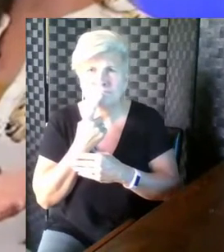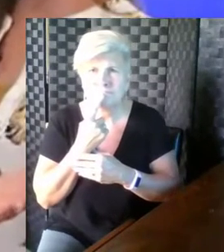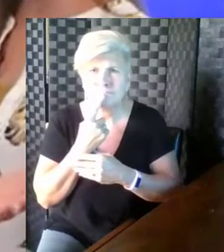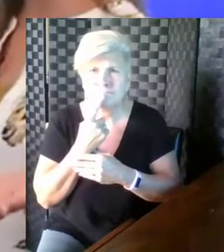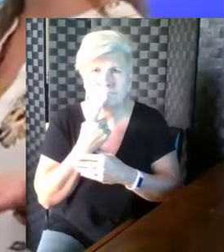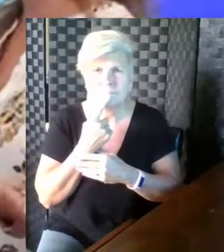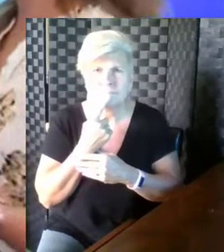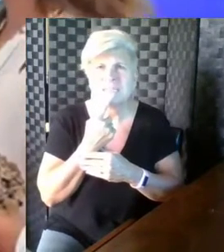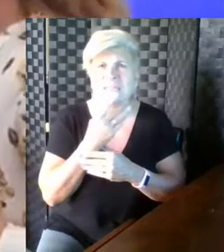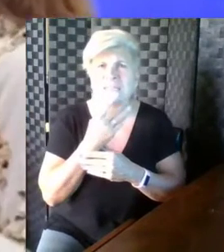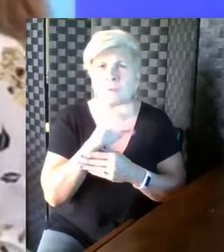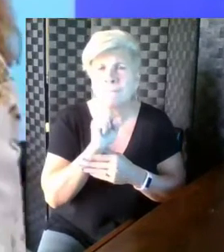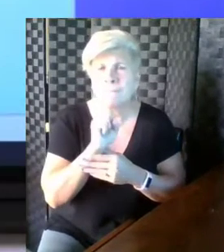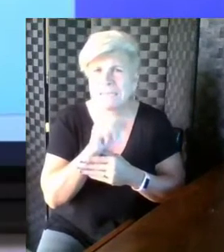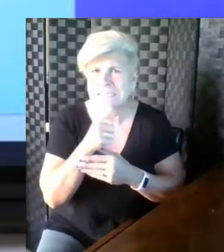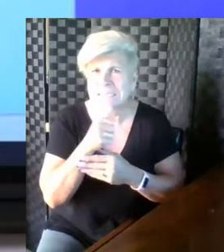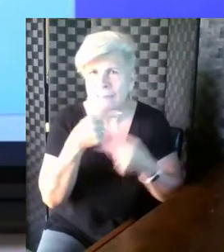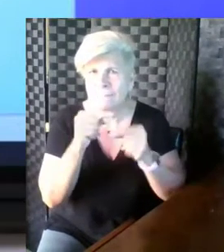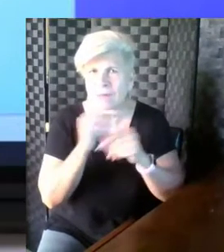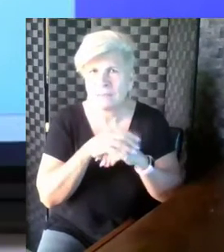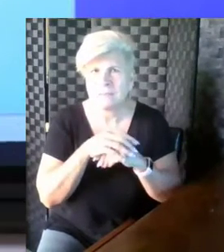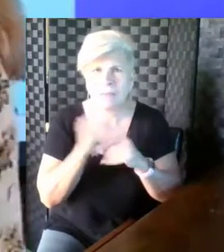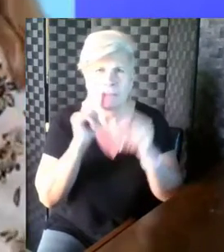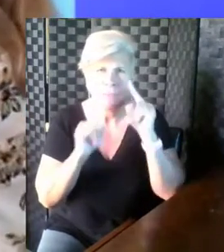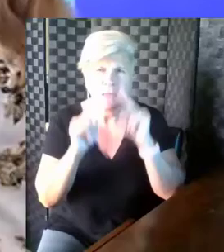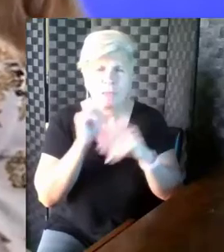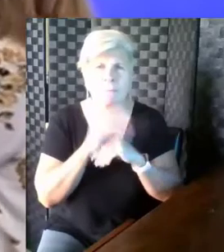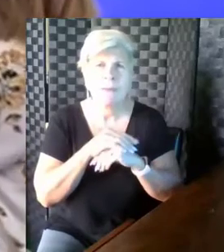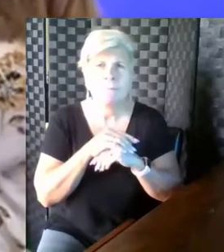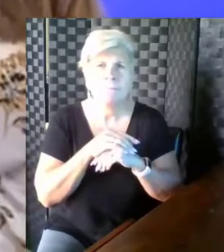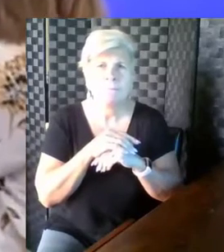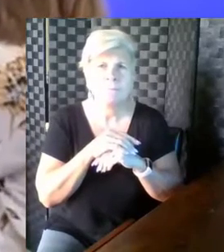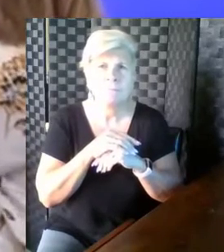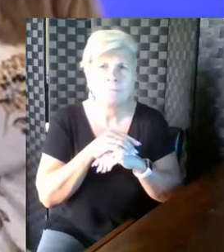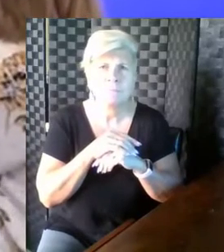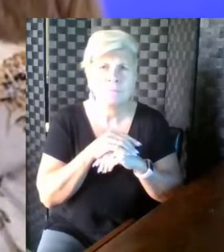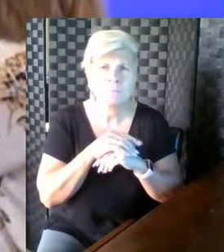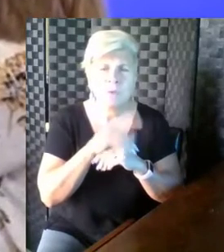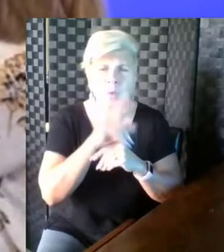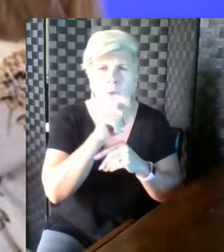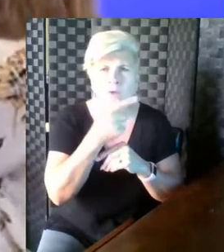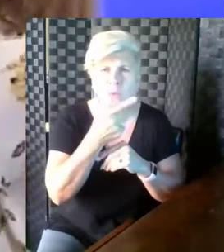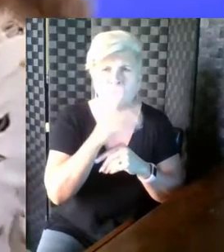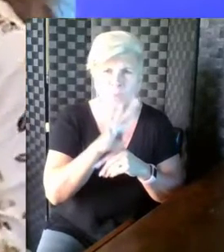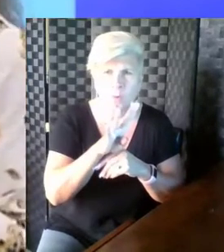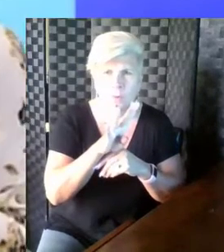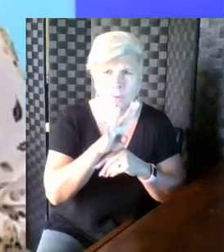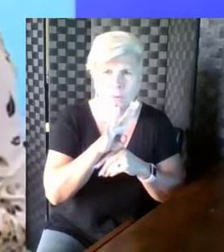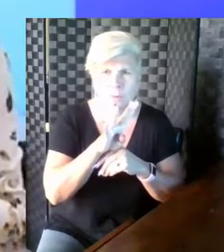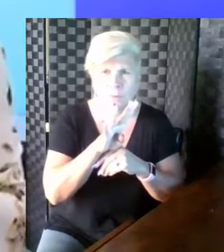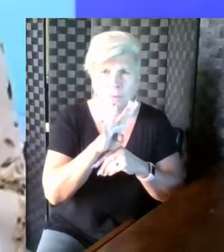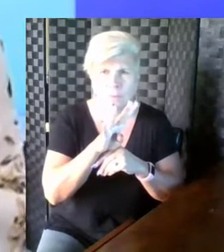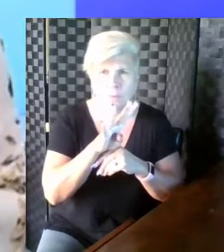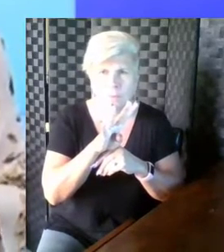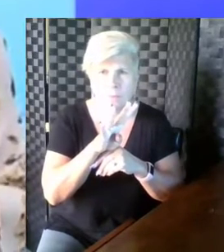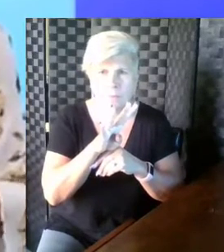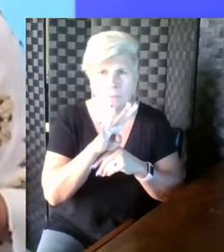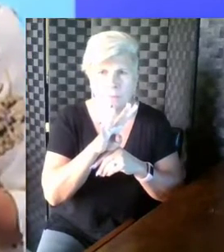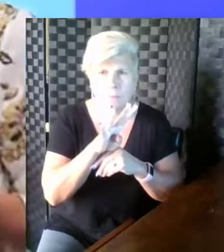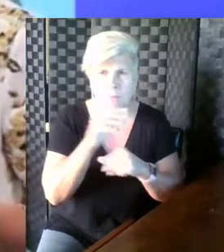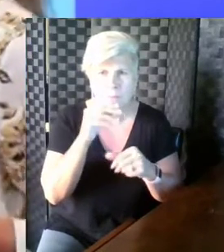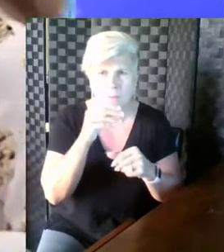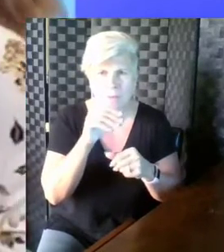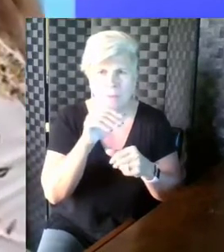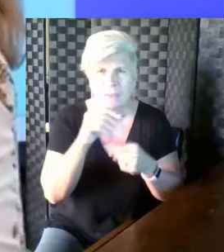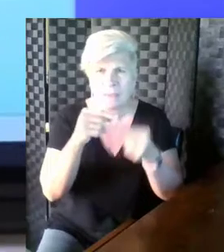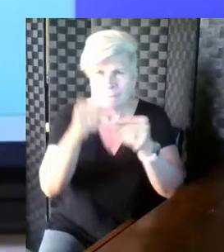Let's maybe use base 10 blocks this time. So let's think about this. To represent 124, I've got to remember how